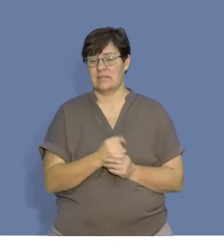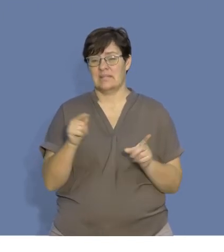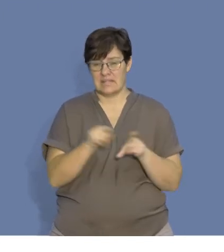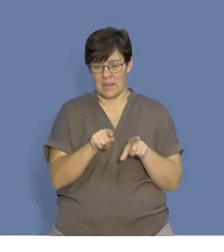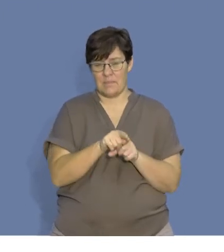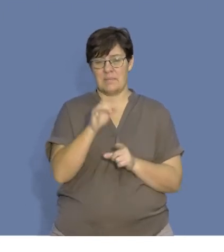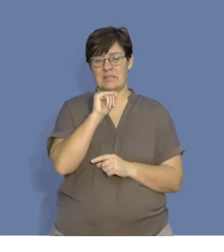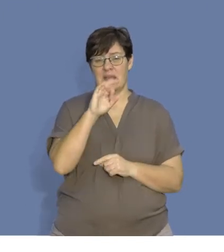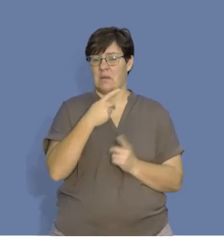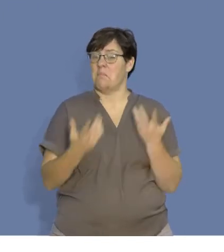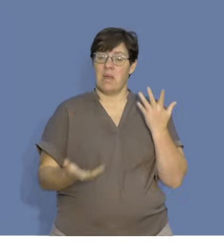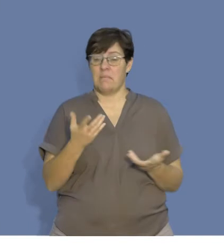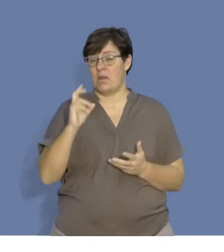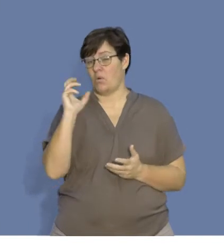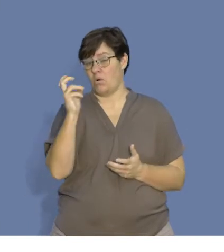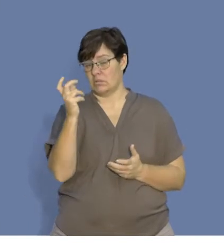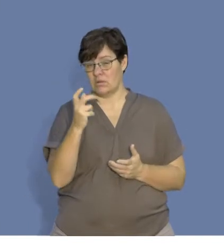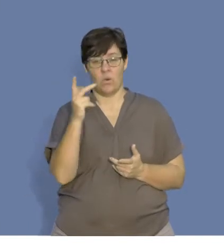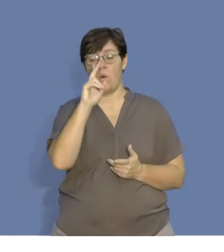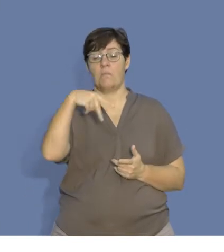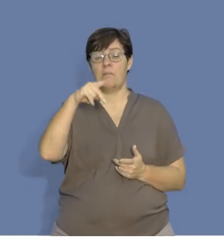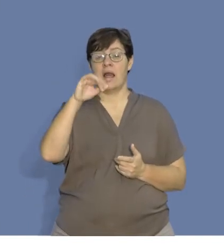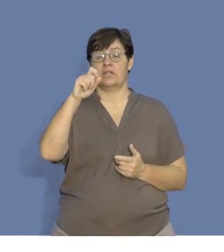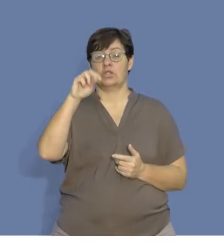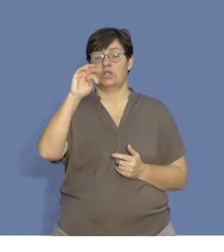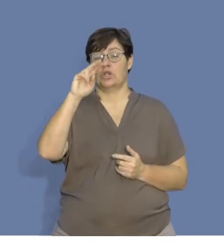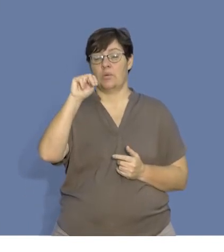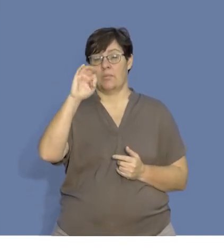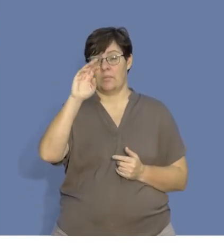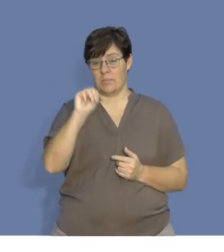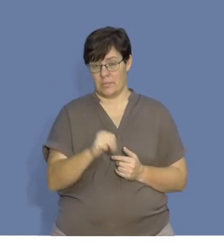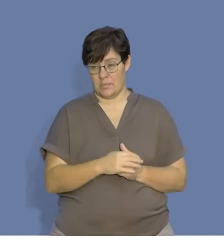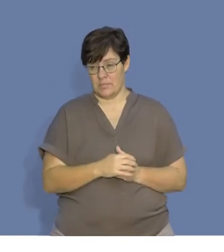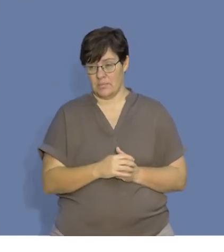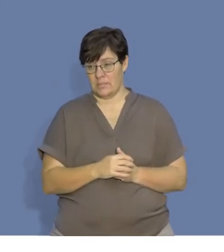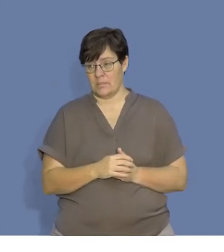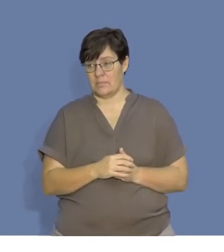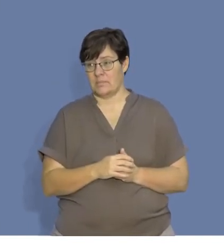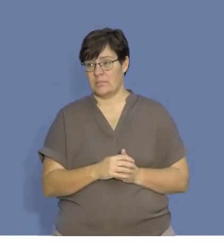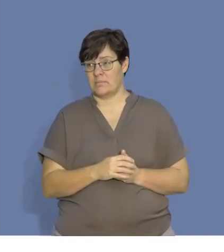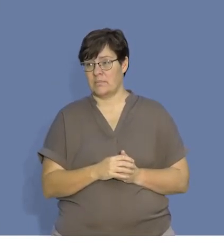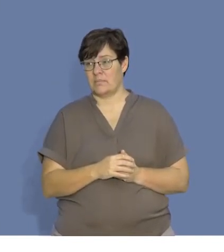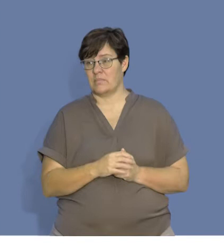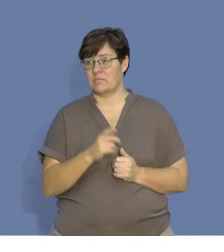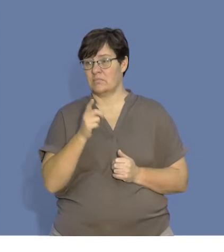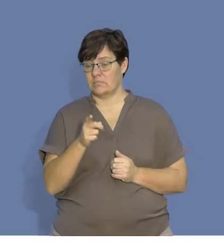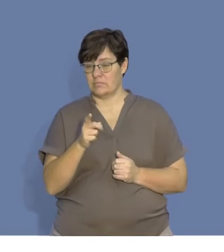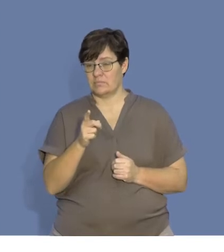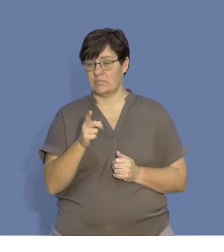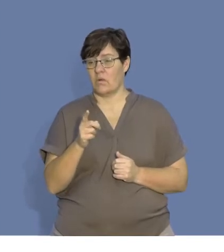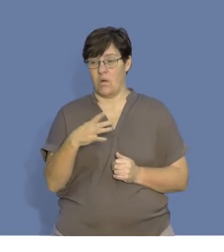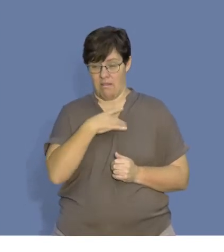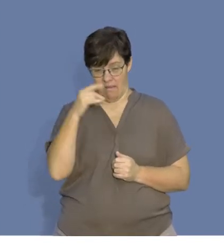about gold? Oh no, platinum. Look at platinum. Ooh, platinum likes